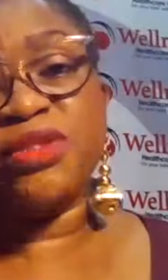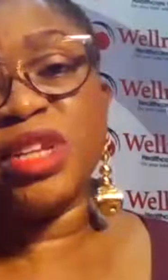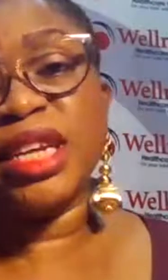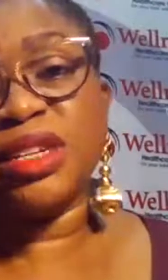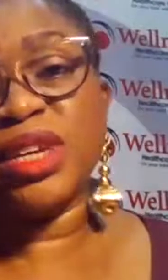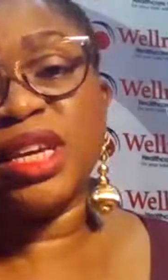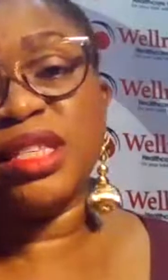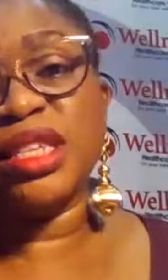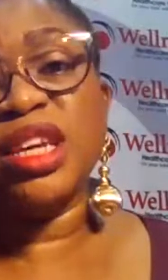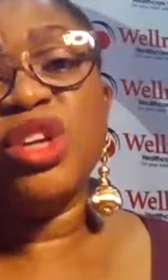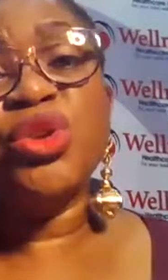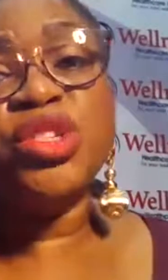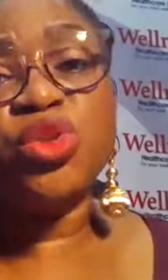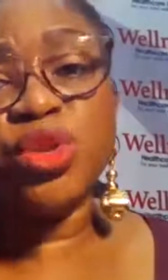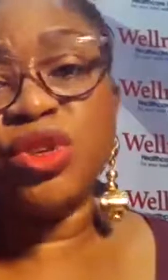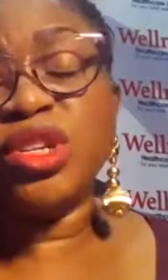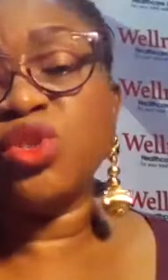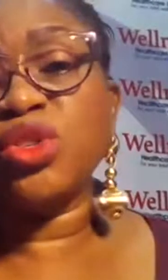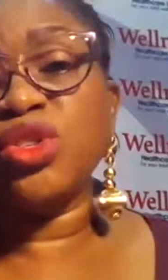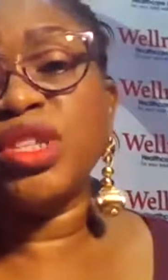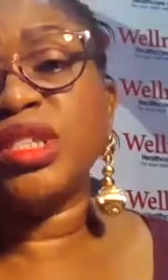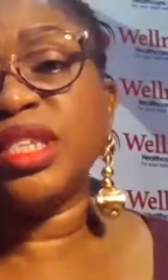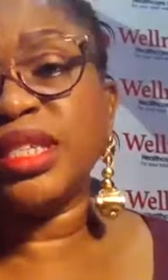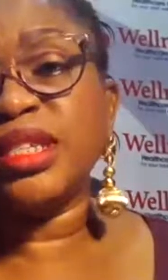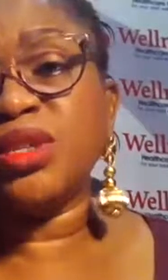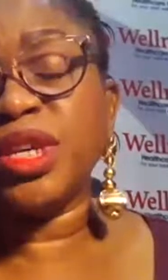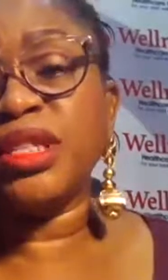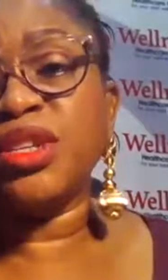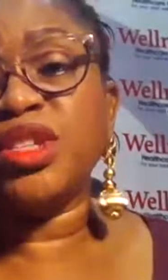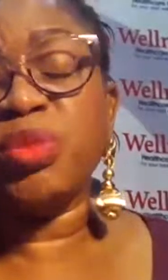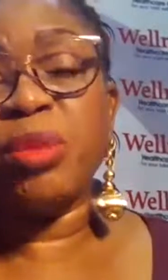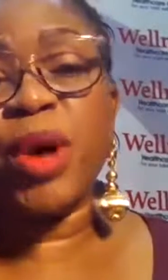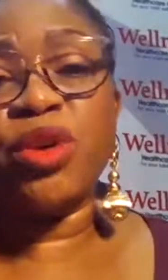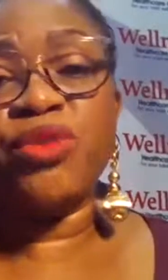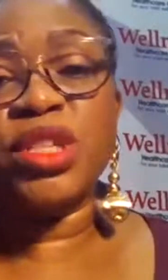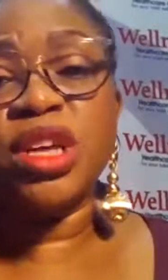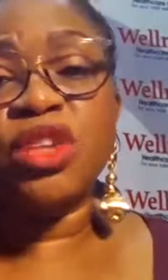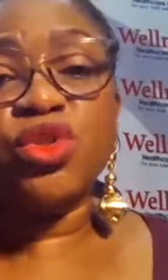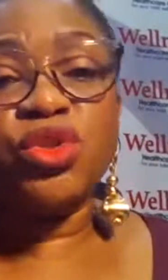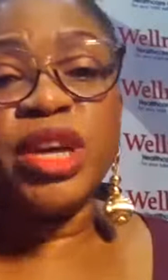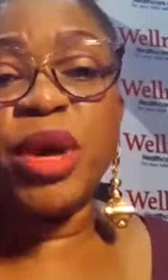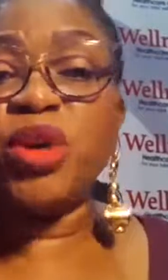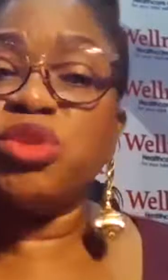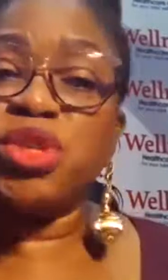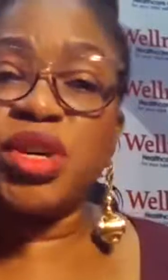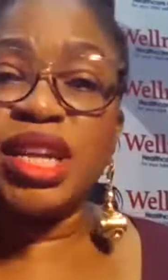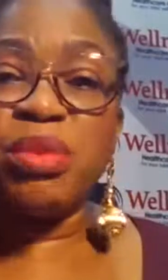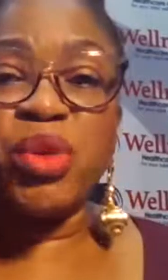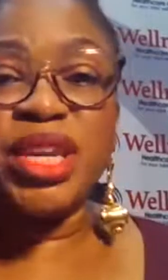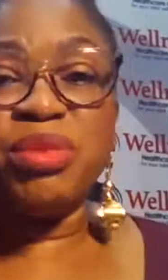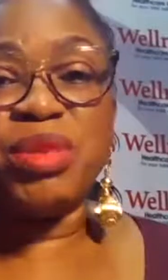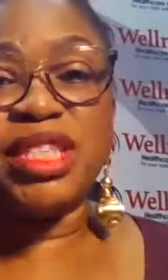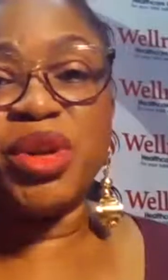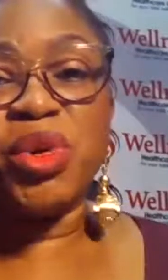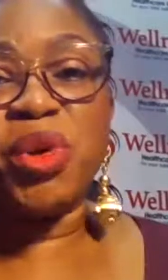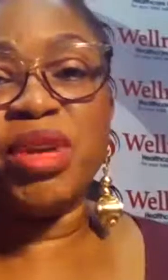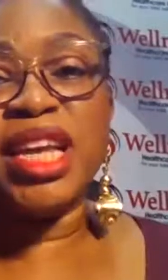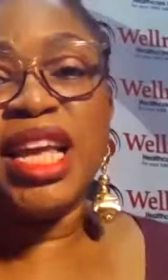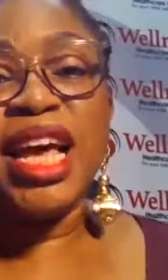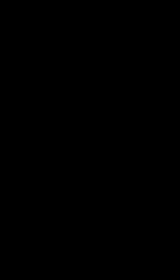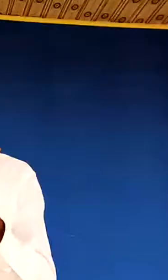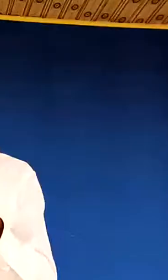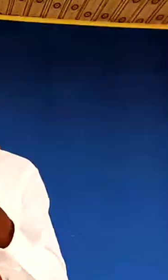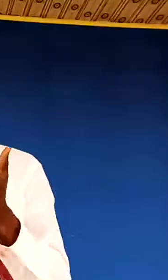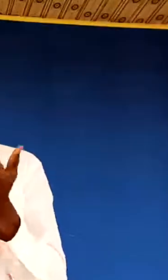very insightful and educative. You need to listen to it. You need to be a part of it. So today we're going to be talking about when the babies are not